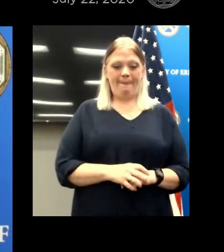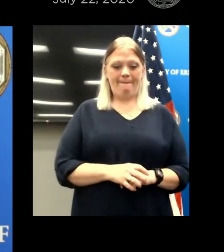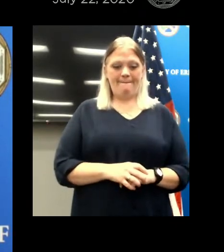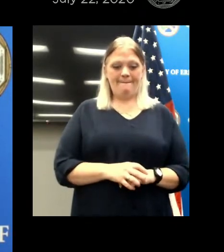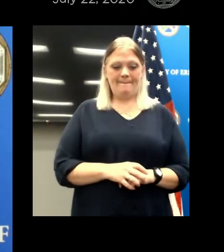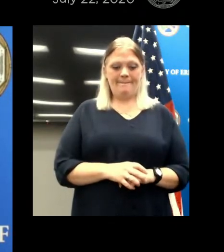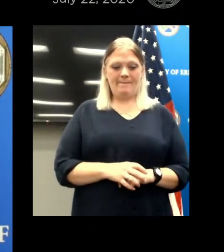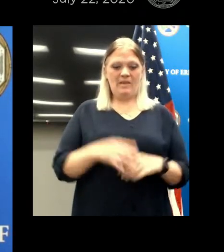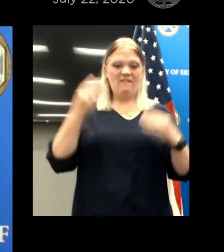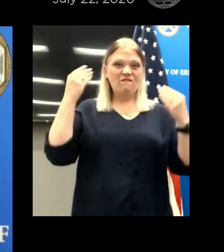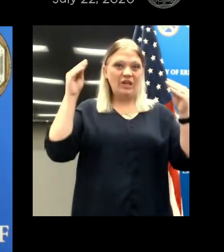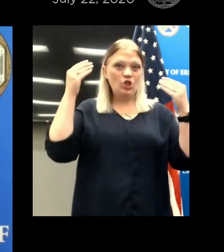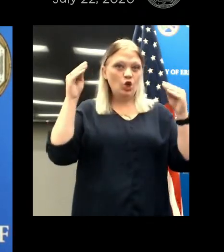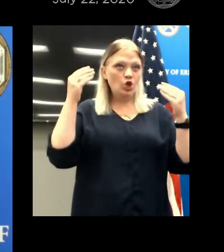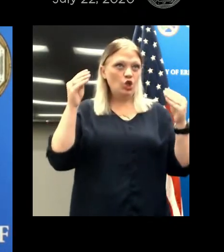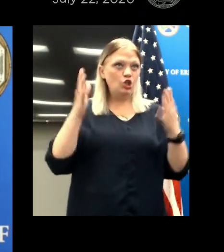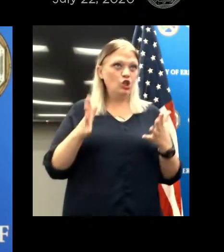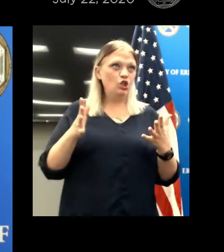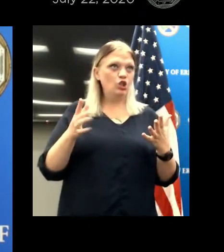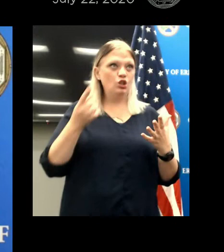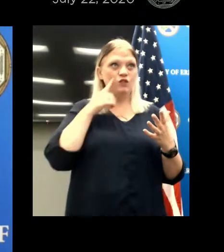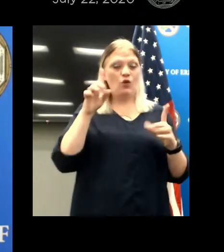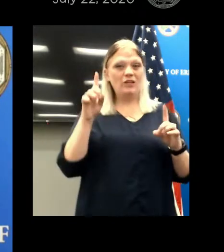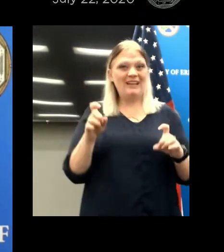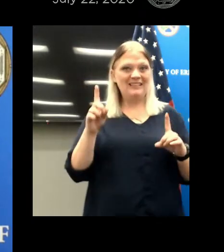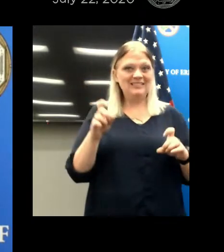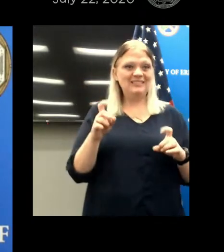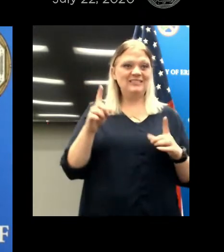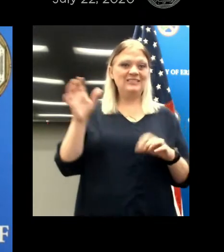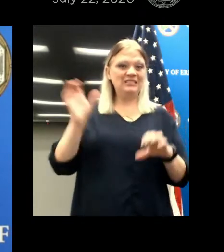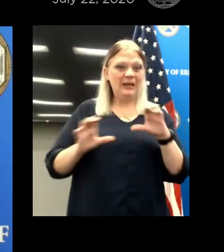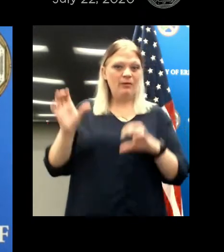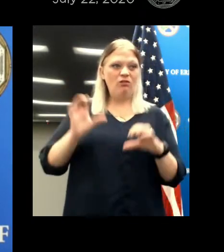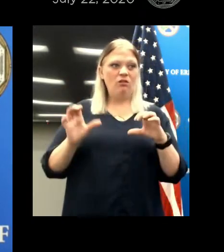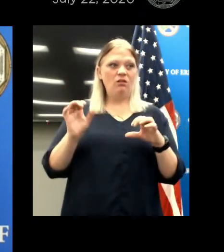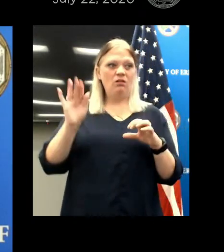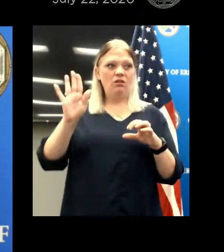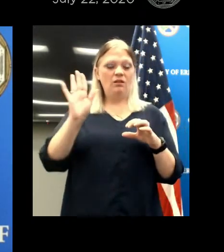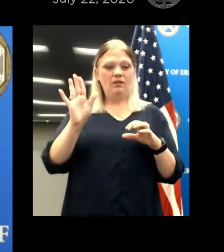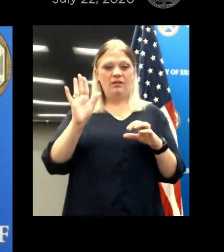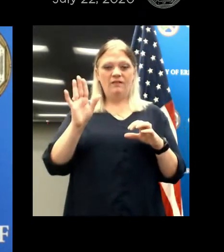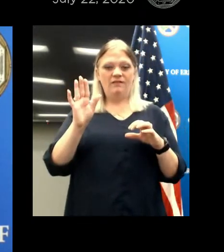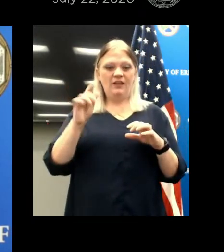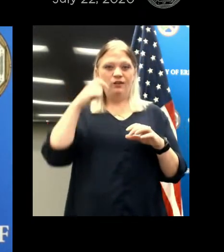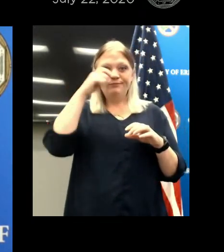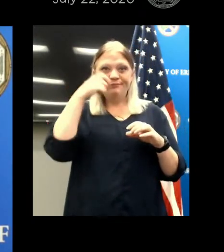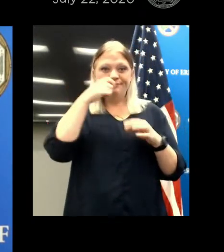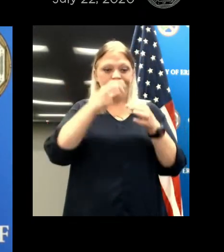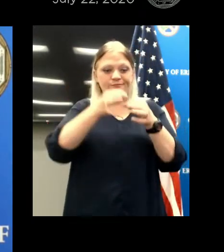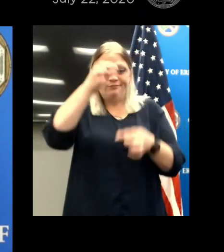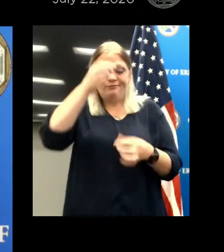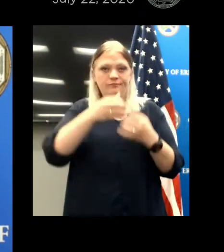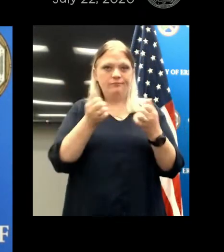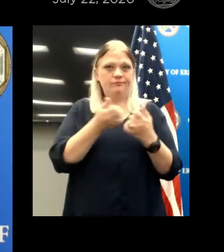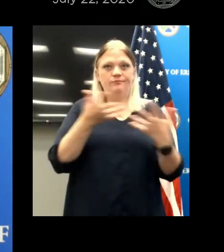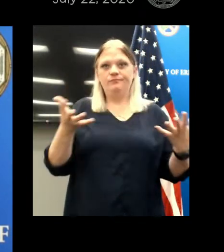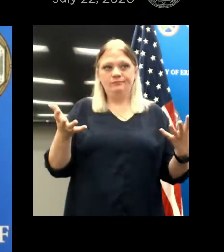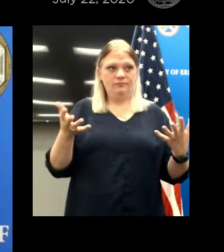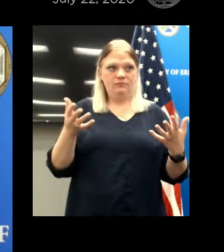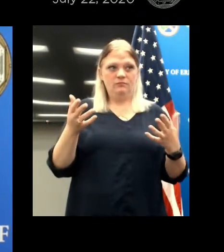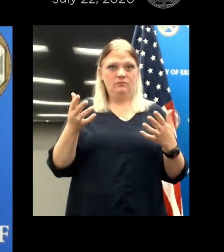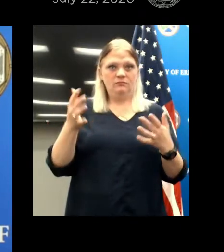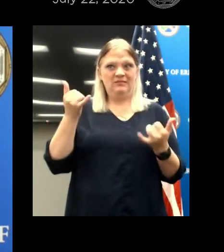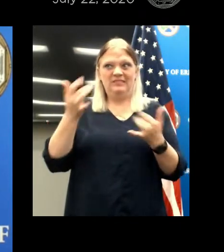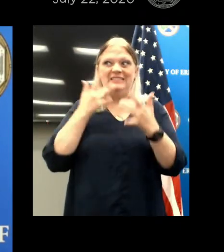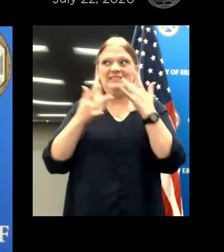commercial vendors for their tests and the test reagent and their pipettes and other supplies. And there's a big shortage